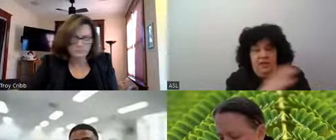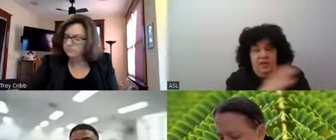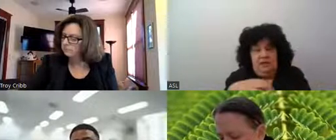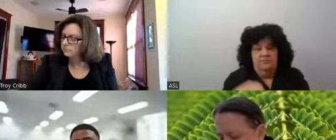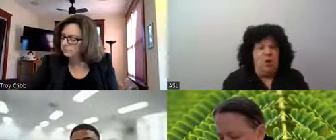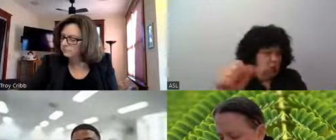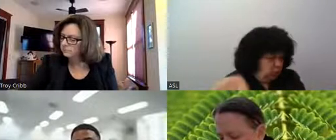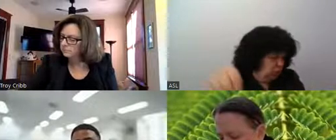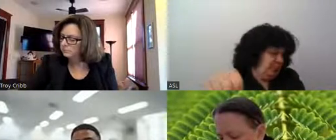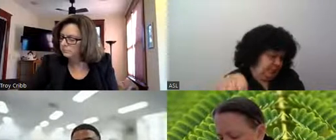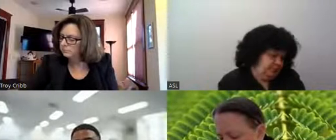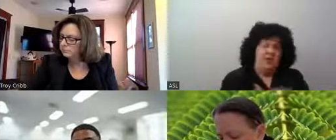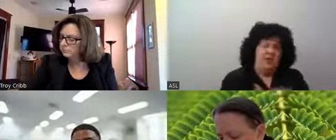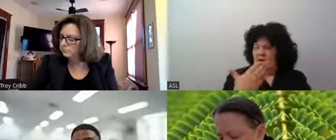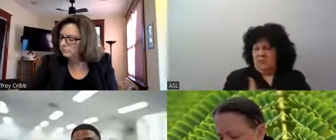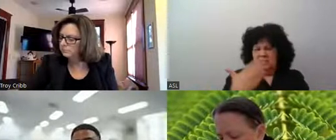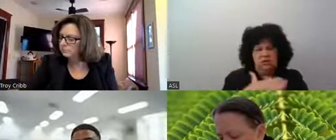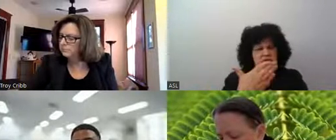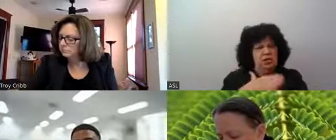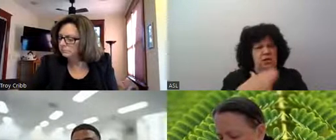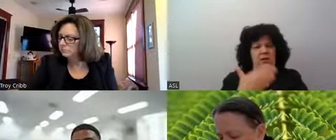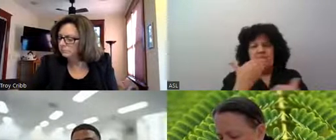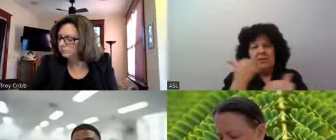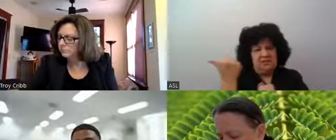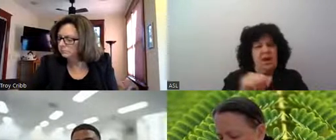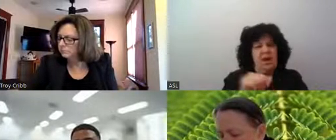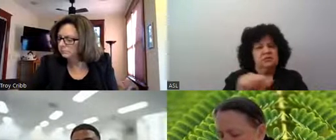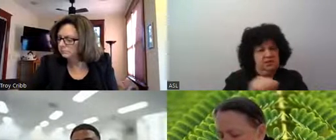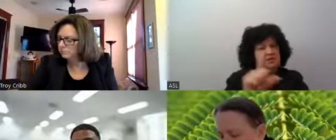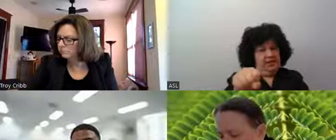Absolutely. Happy to share those best practices.